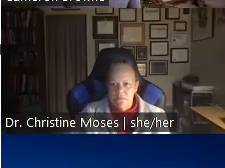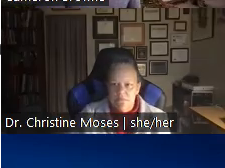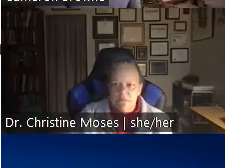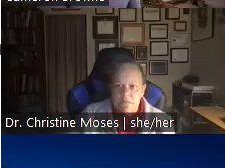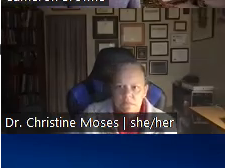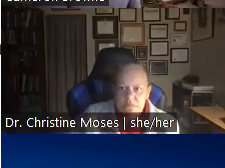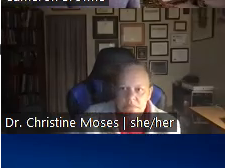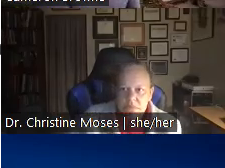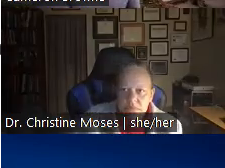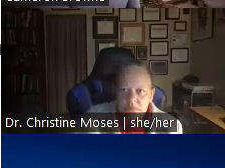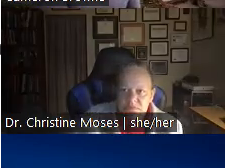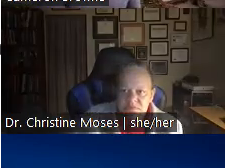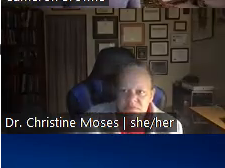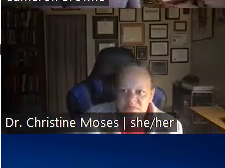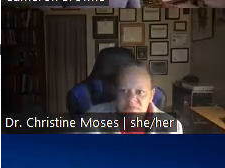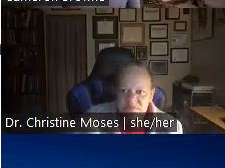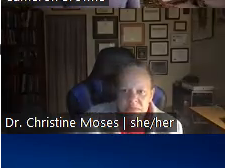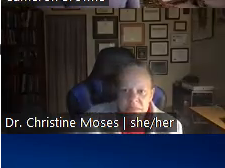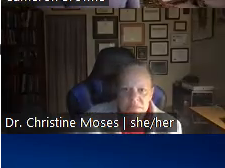public comment period on the agenda.